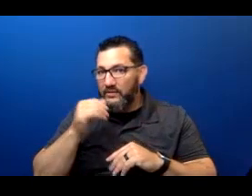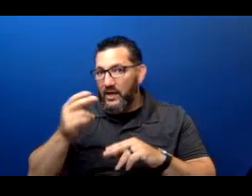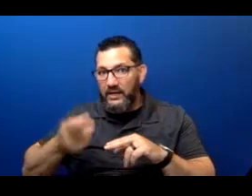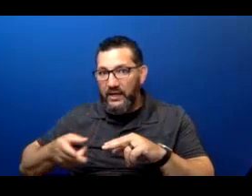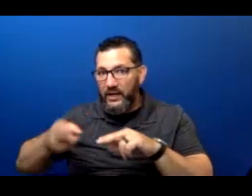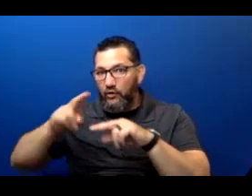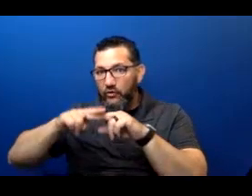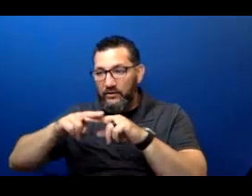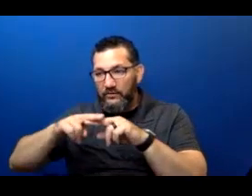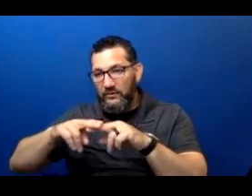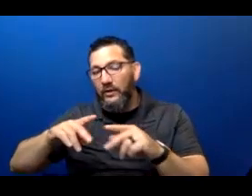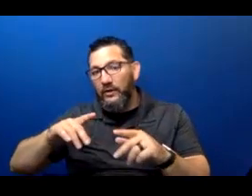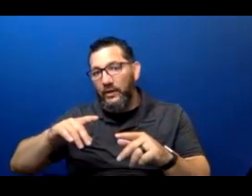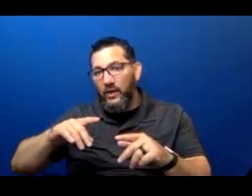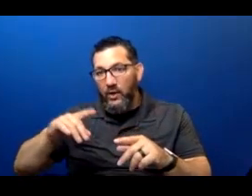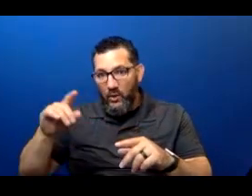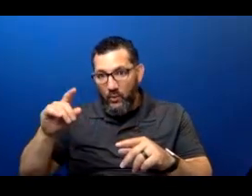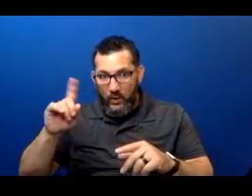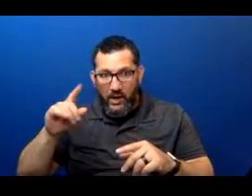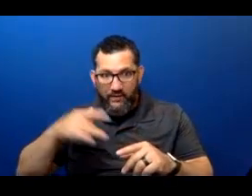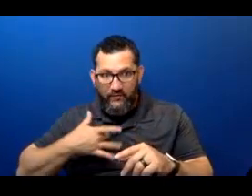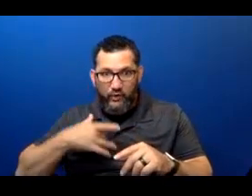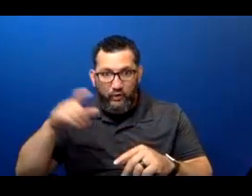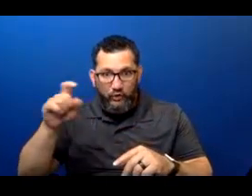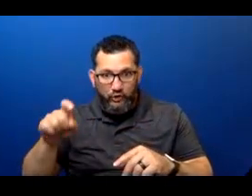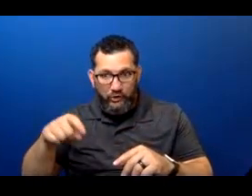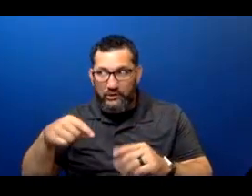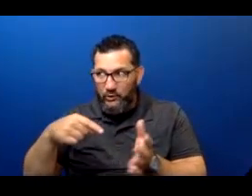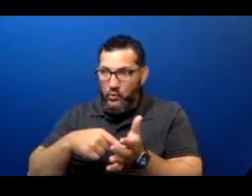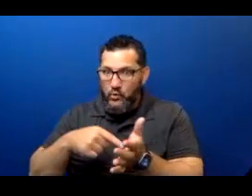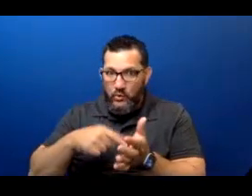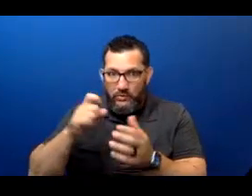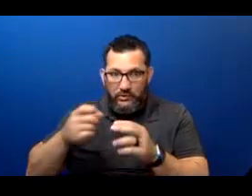increase, where I certainly feel like an increase is